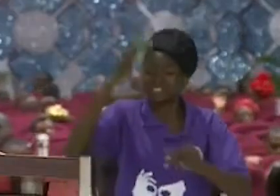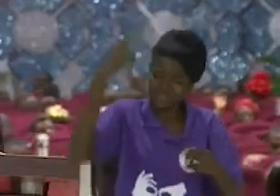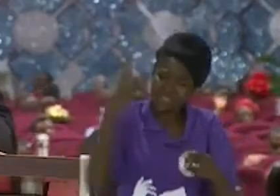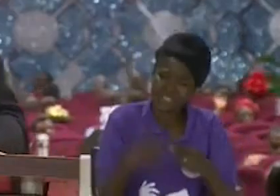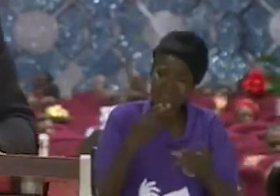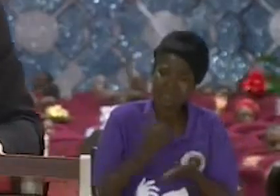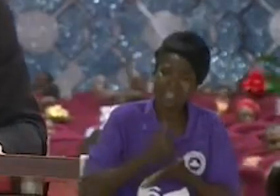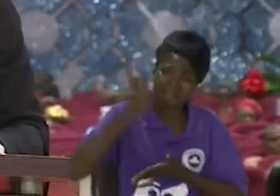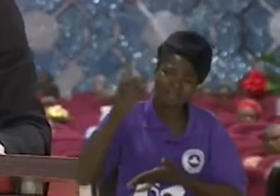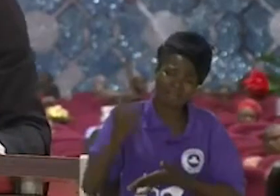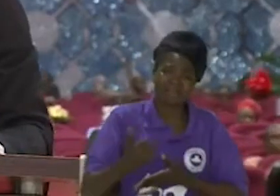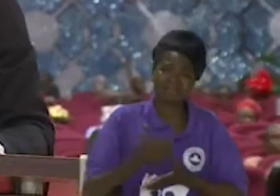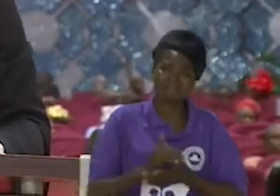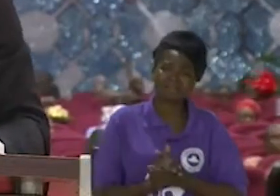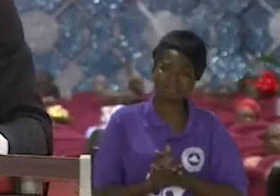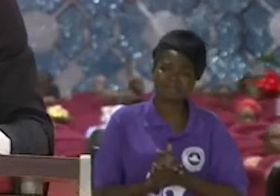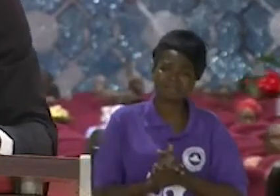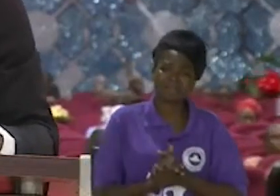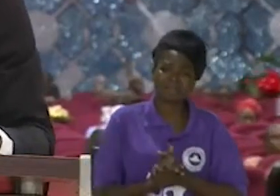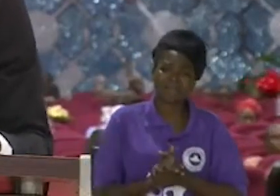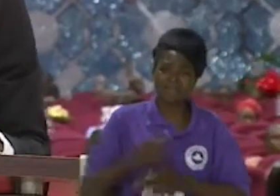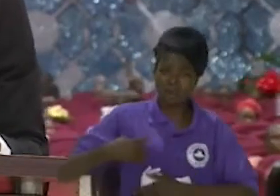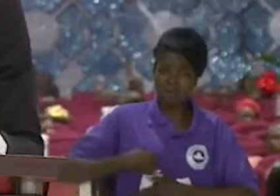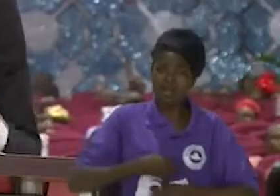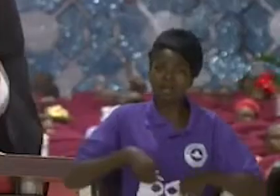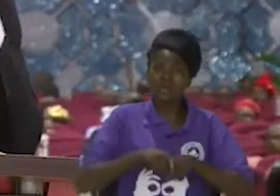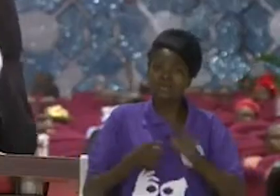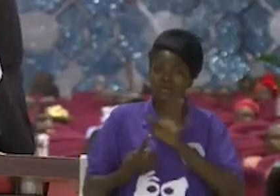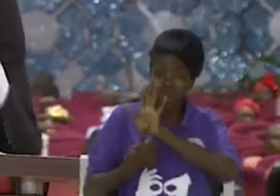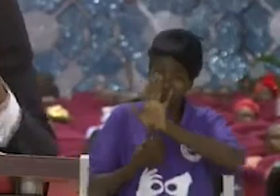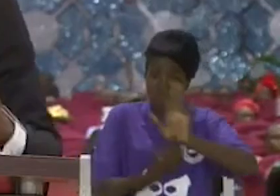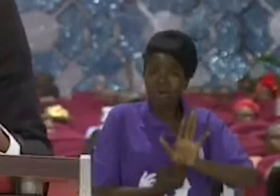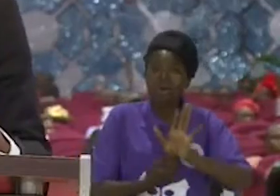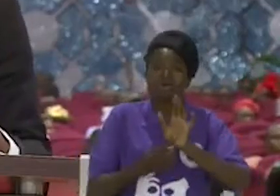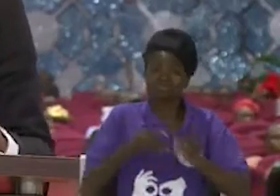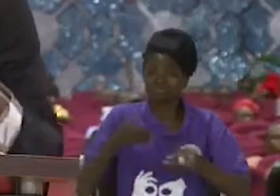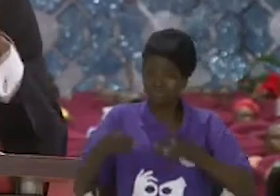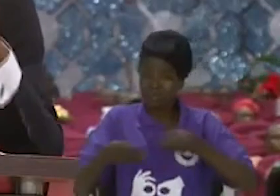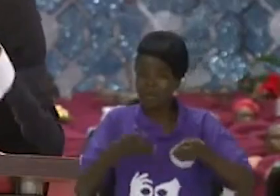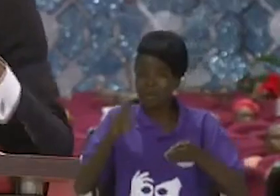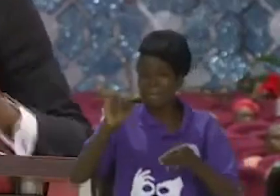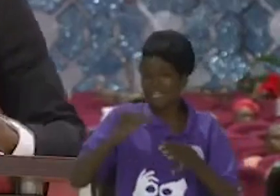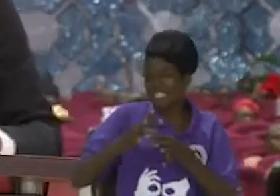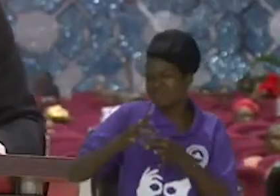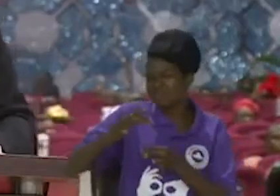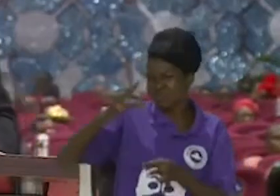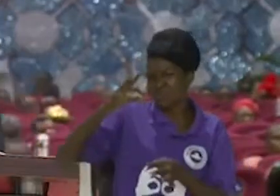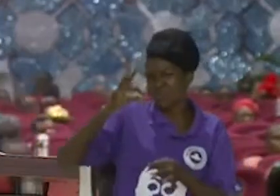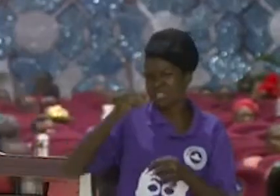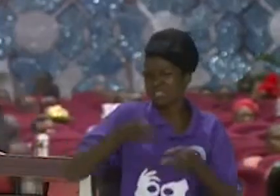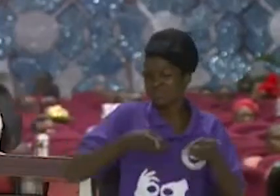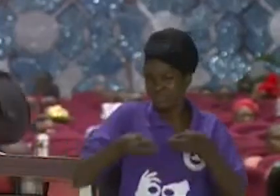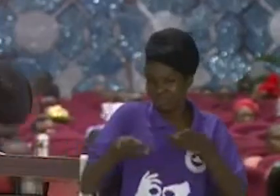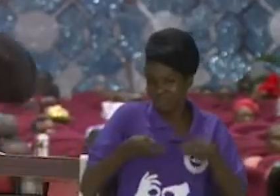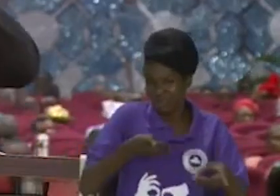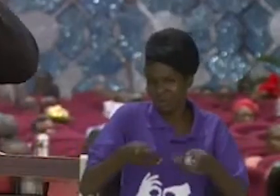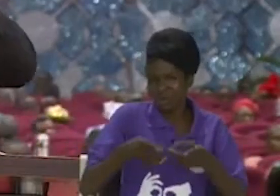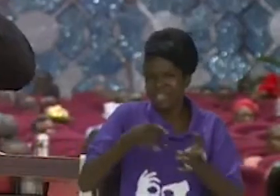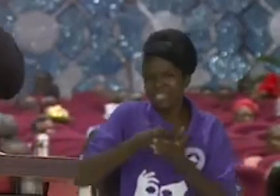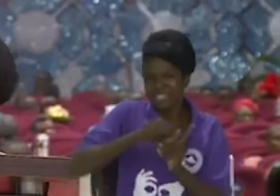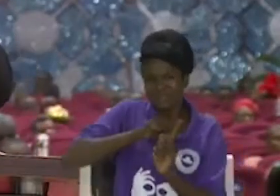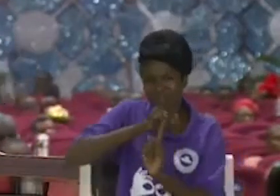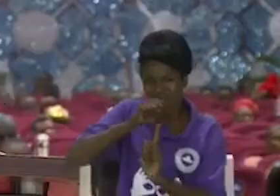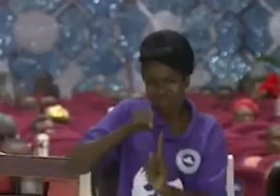Jesus. We can also express dominion spiritually. Spiritual dominion. It is when